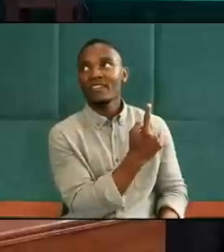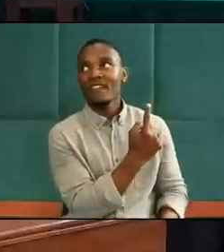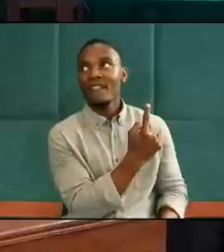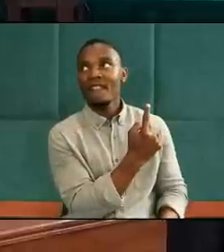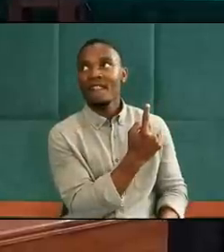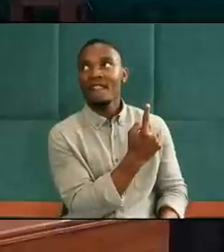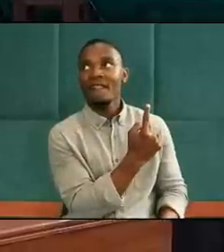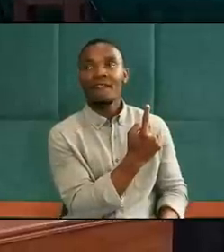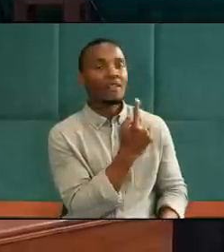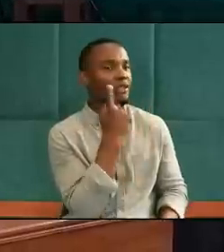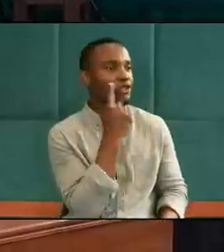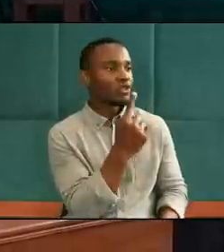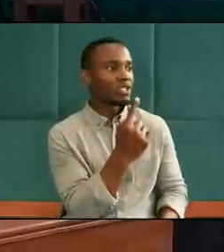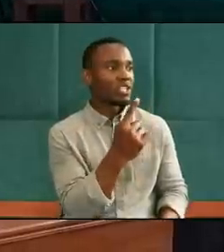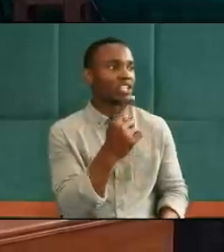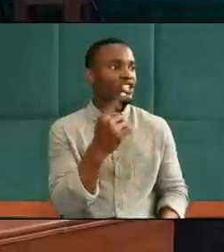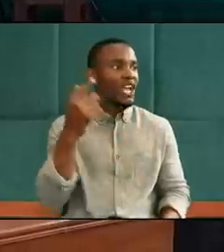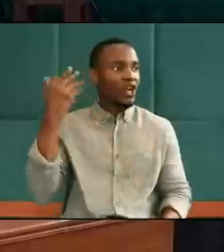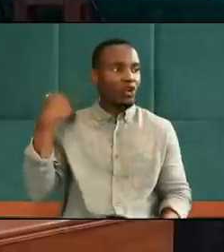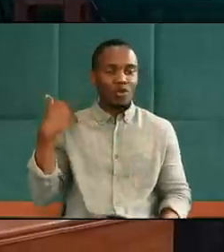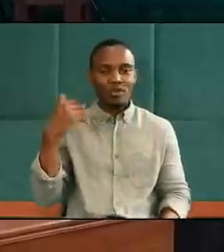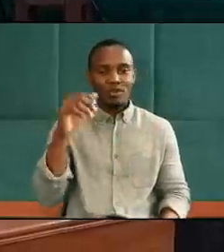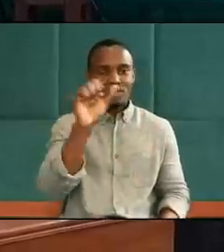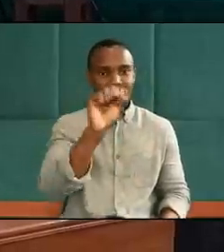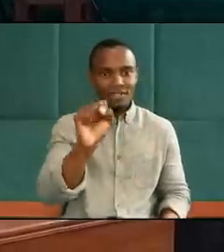at least the shadow,